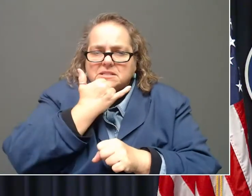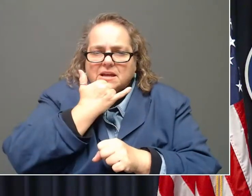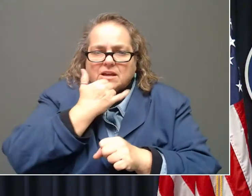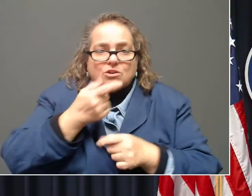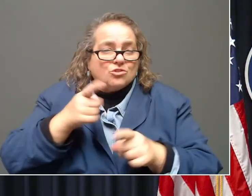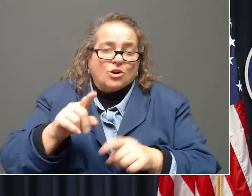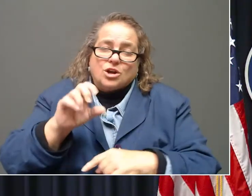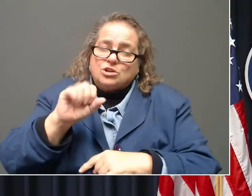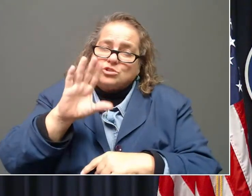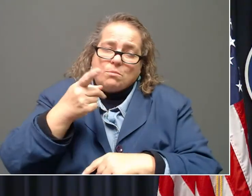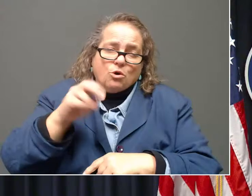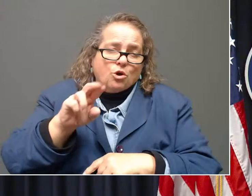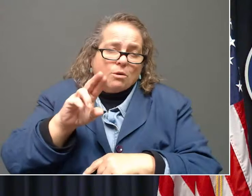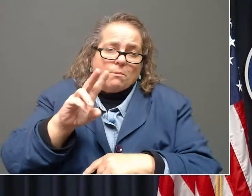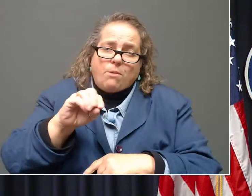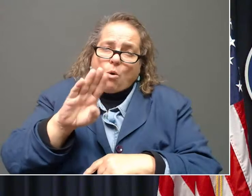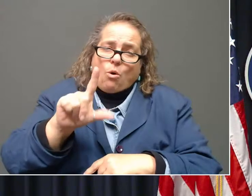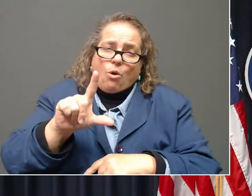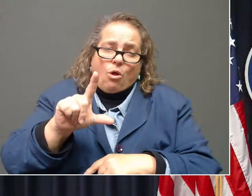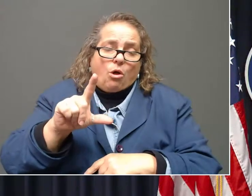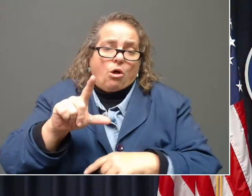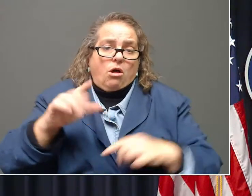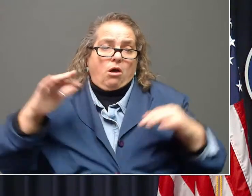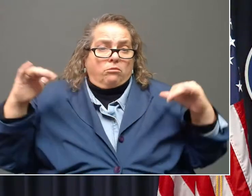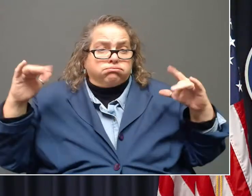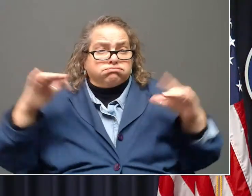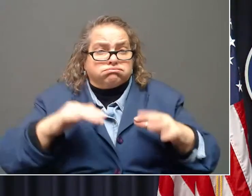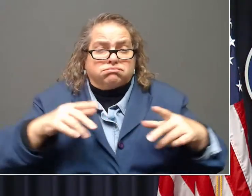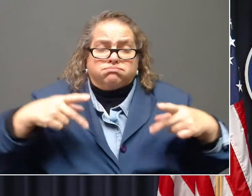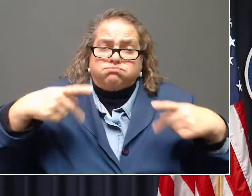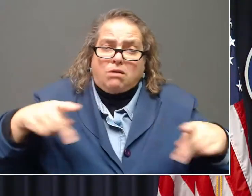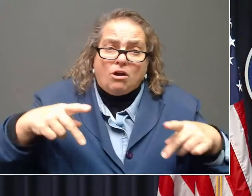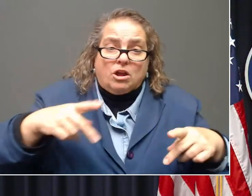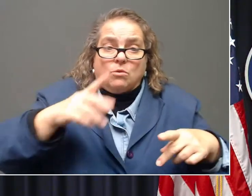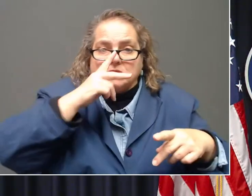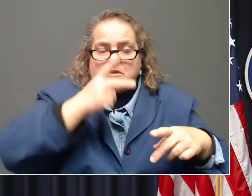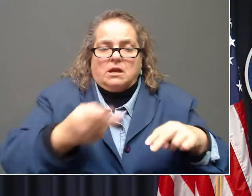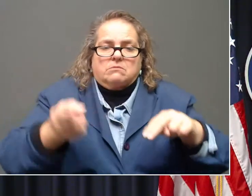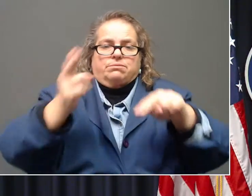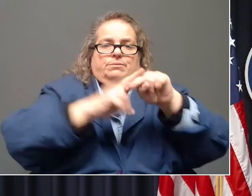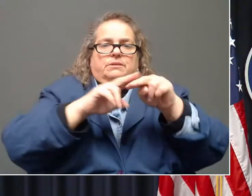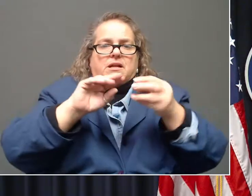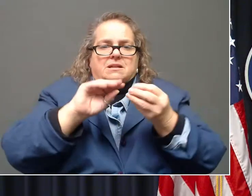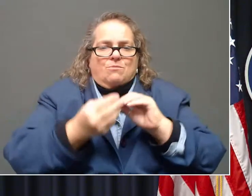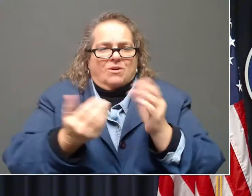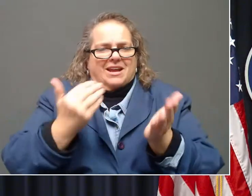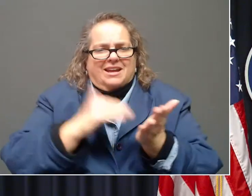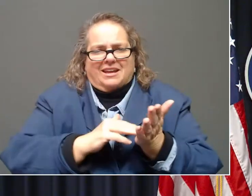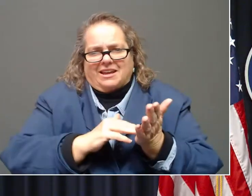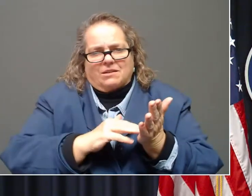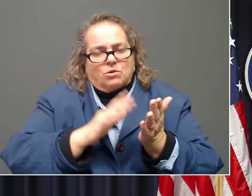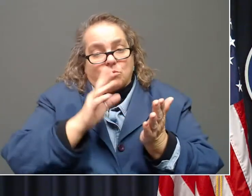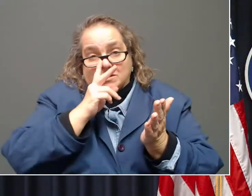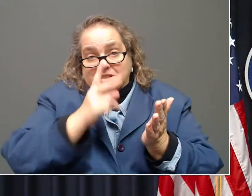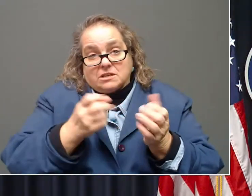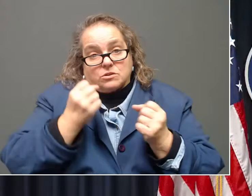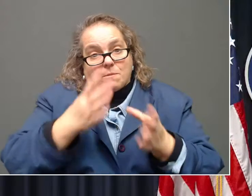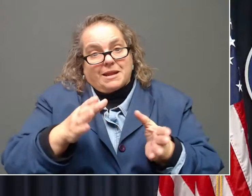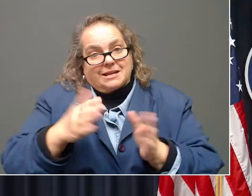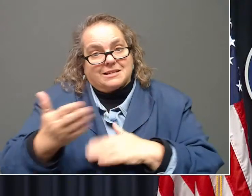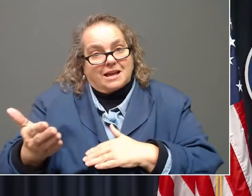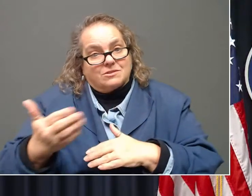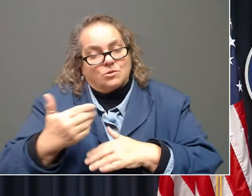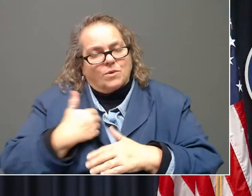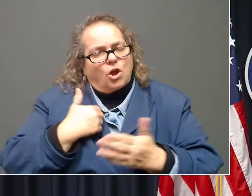updates on, again, the trends that we see through the end of this week. I think it looks like we are going to have our 4th straight week of